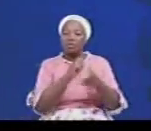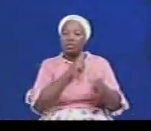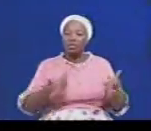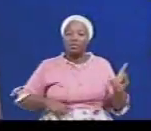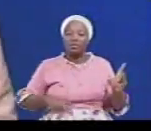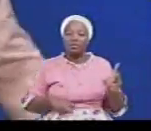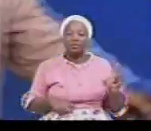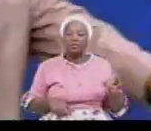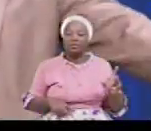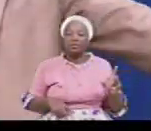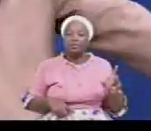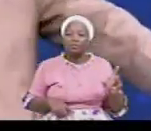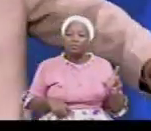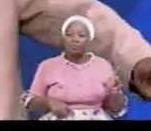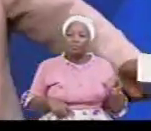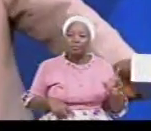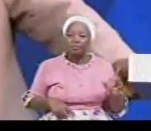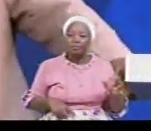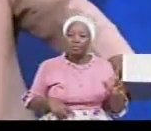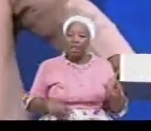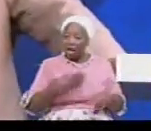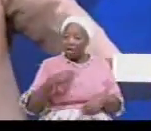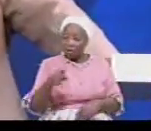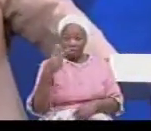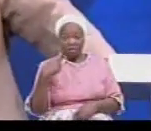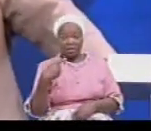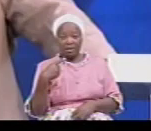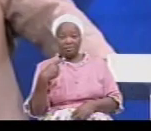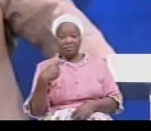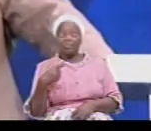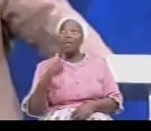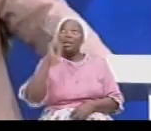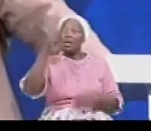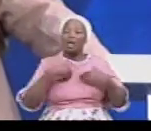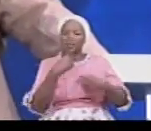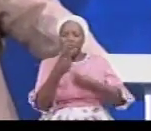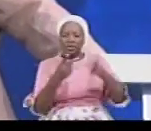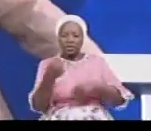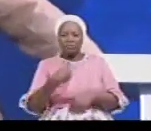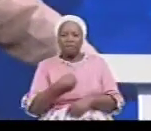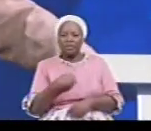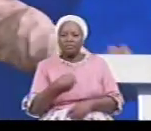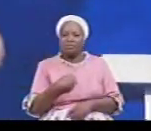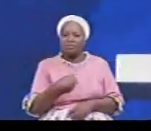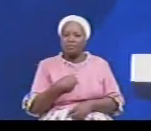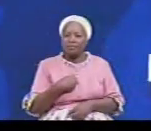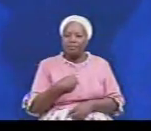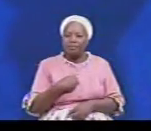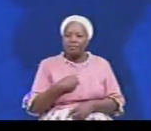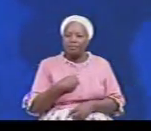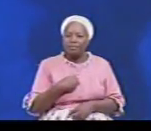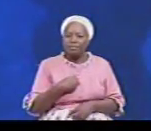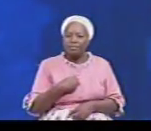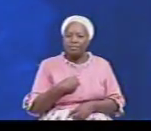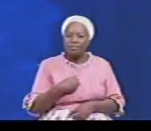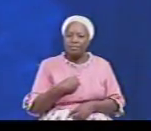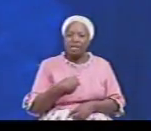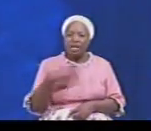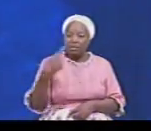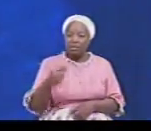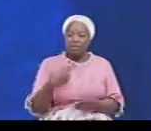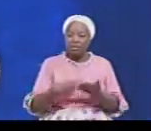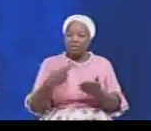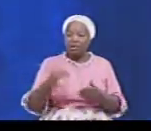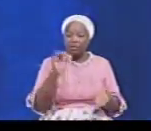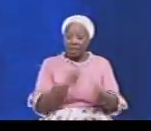Lord, and you say, he has visited me, the consequence of that,